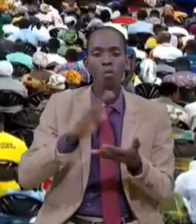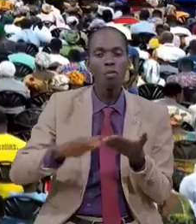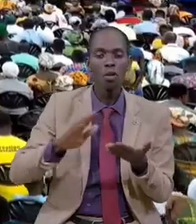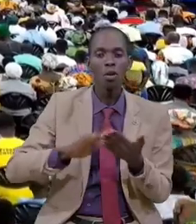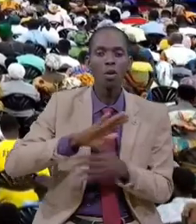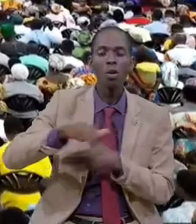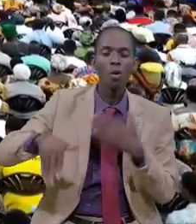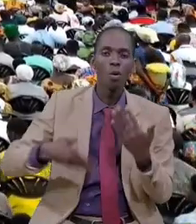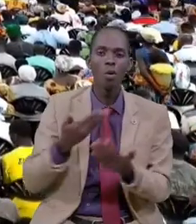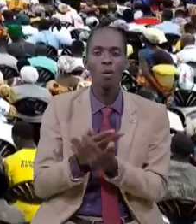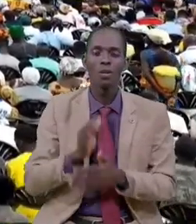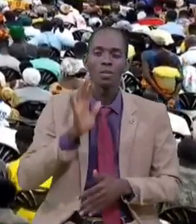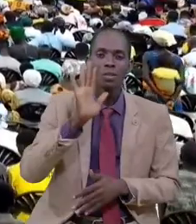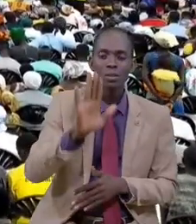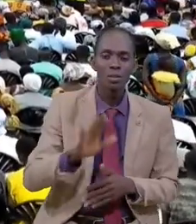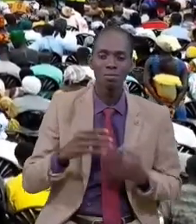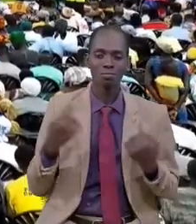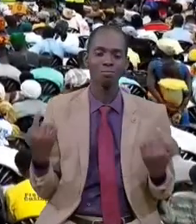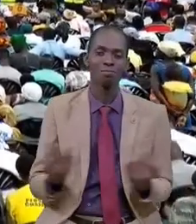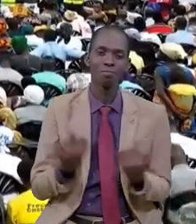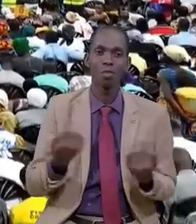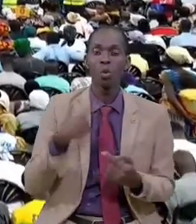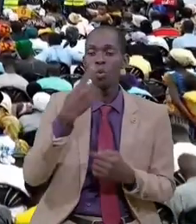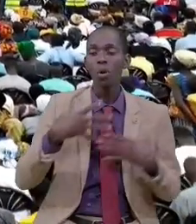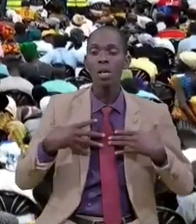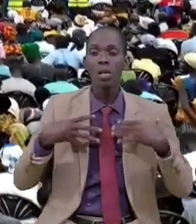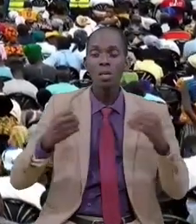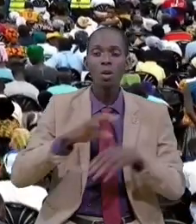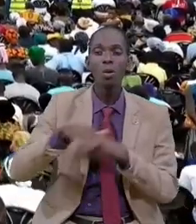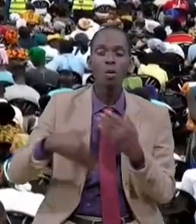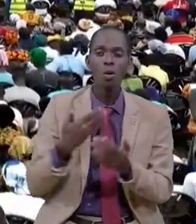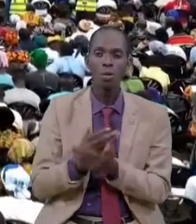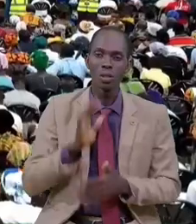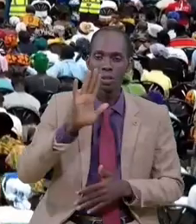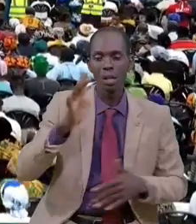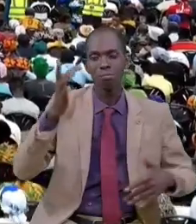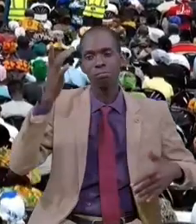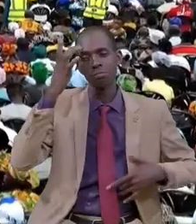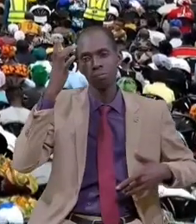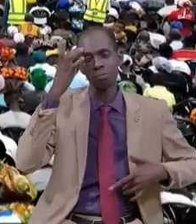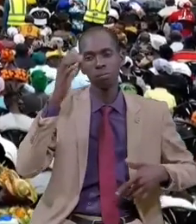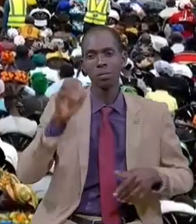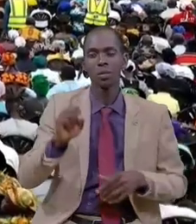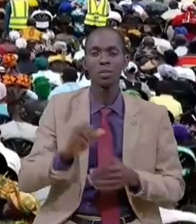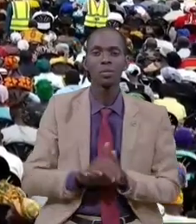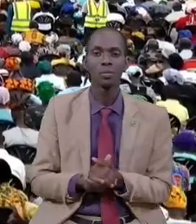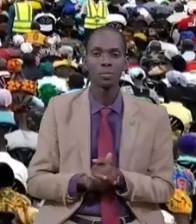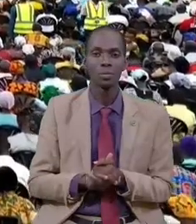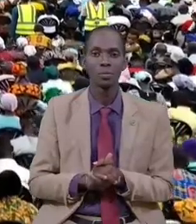all thine iniquities, who healeth all thy diseases.